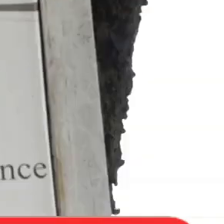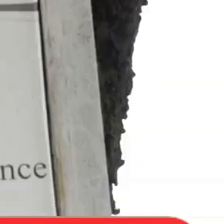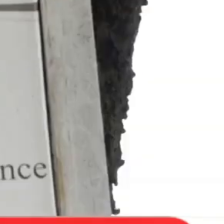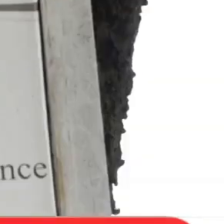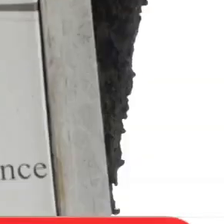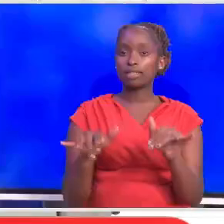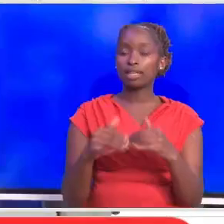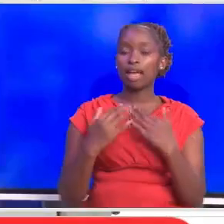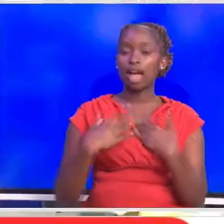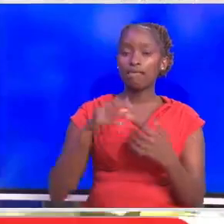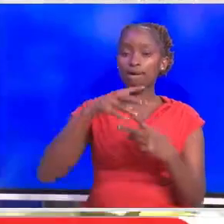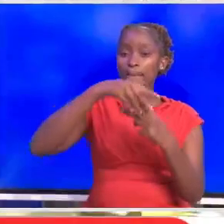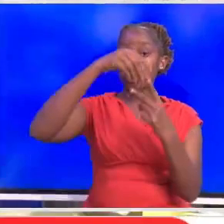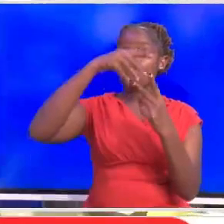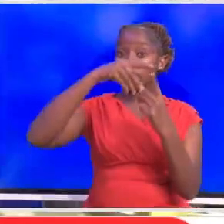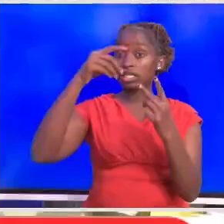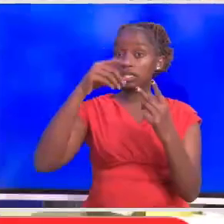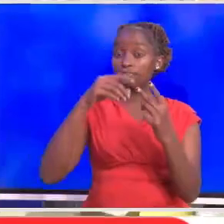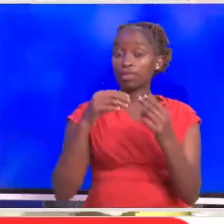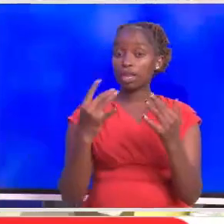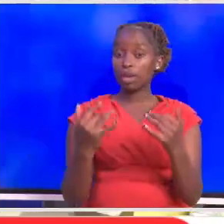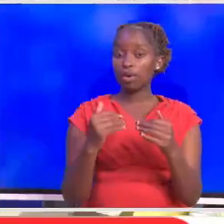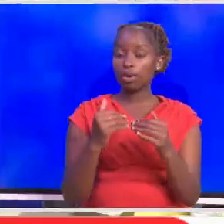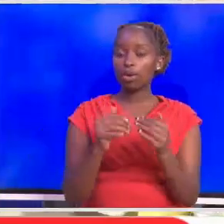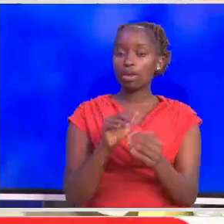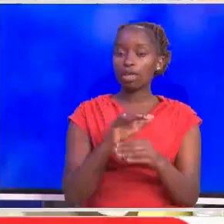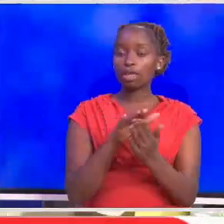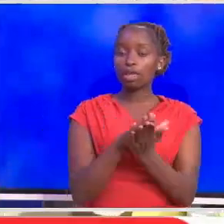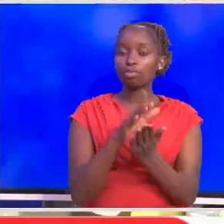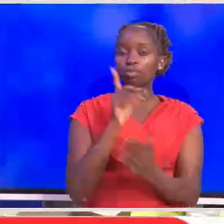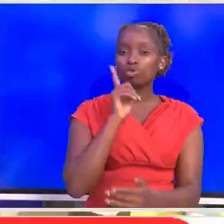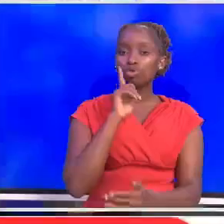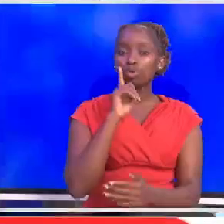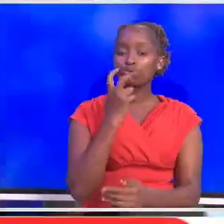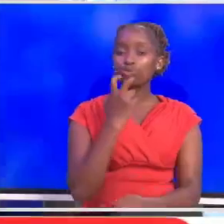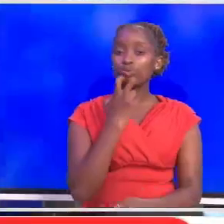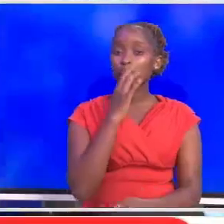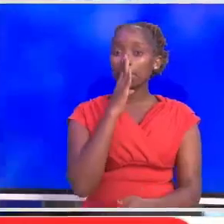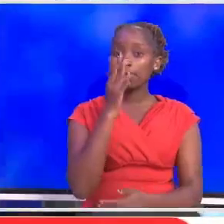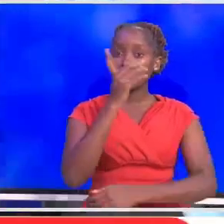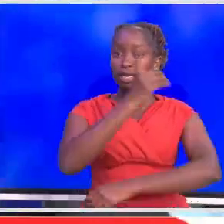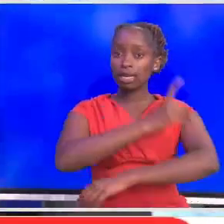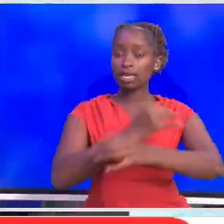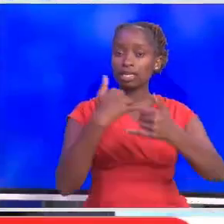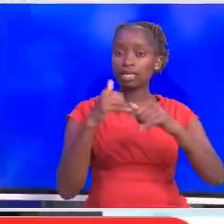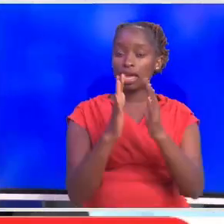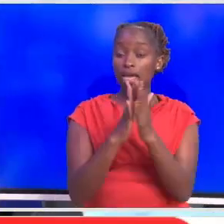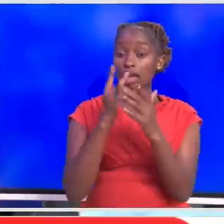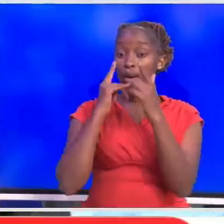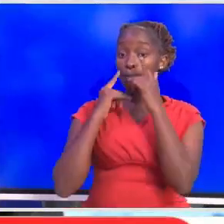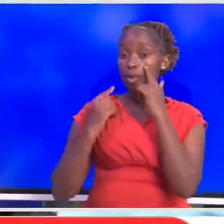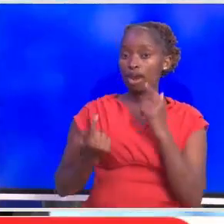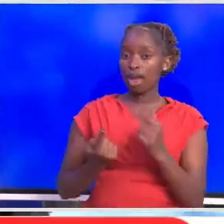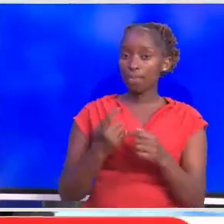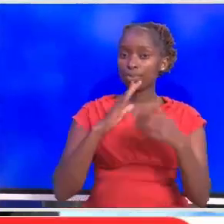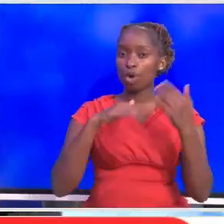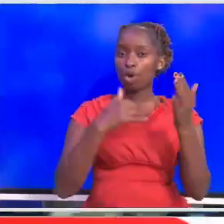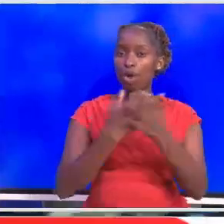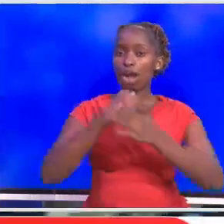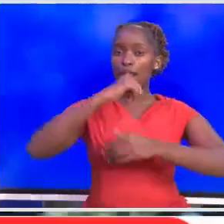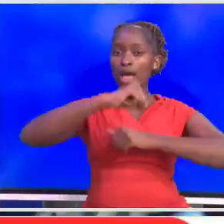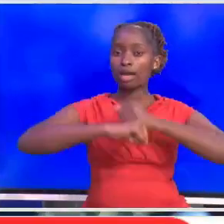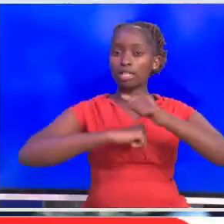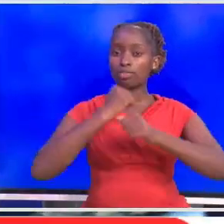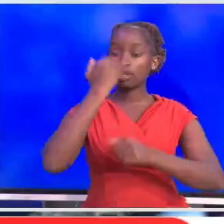priority. The judiciary is set tomorrow, Tuesday 18th, to be a day to mourn Judge Monica, so all court activities